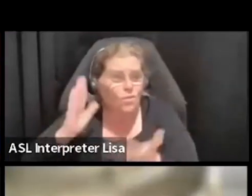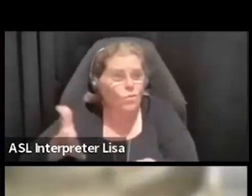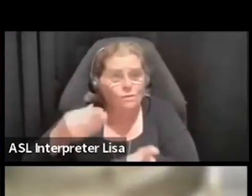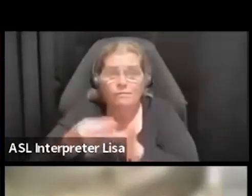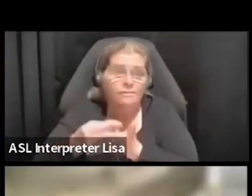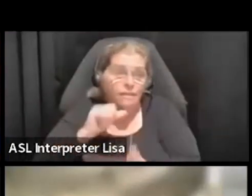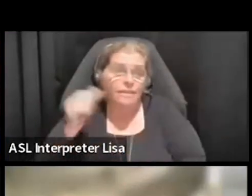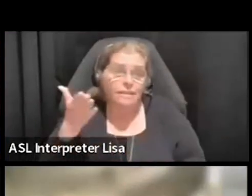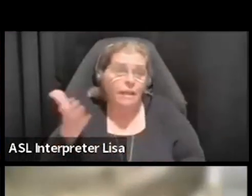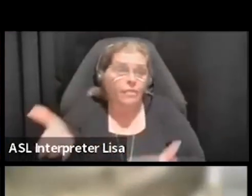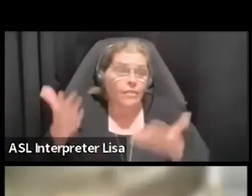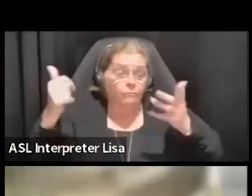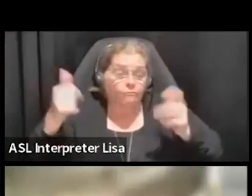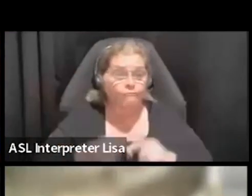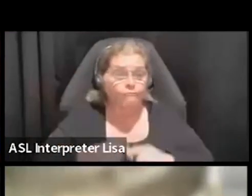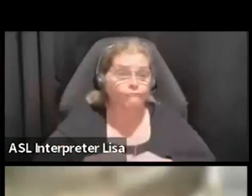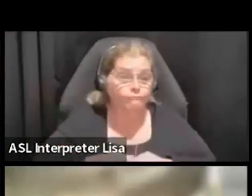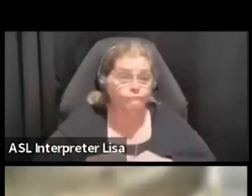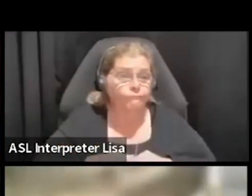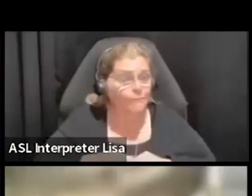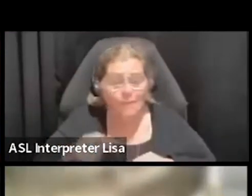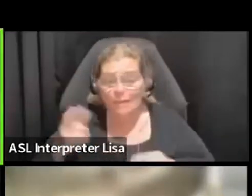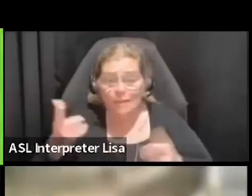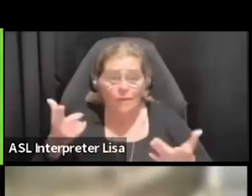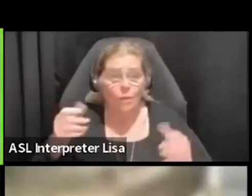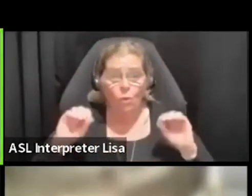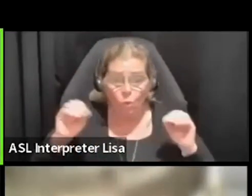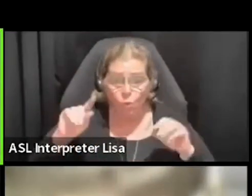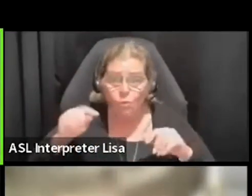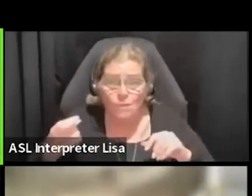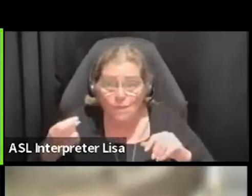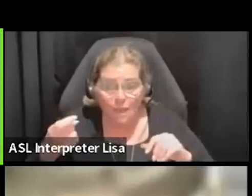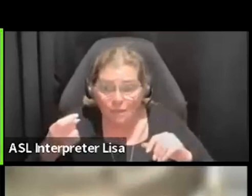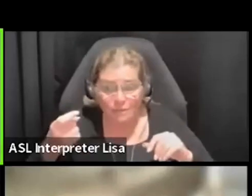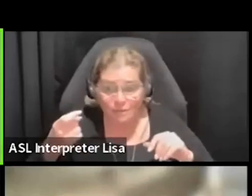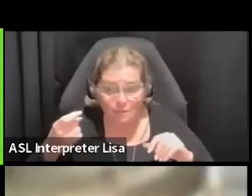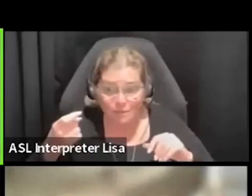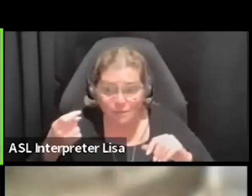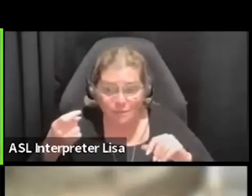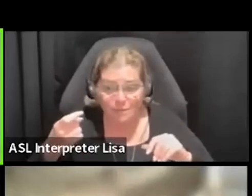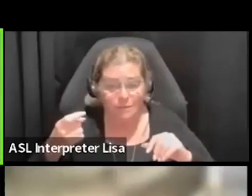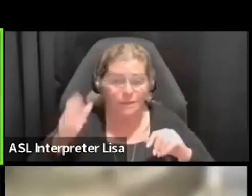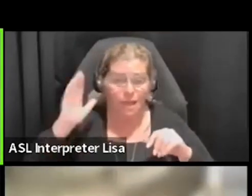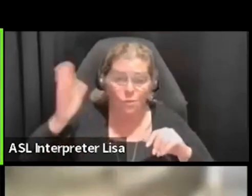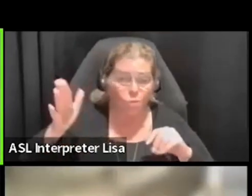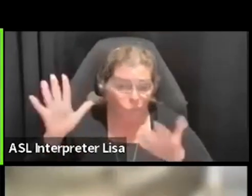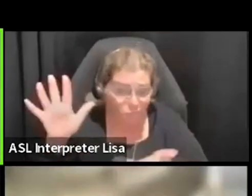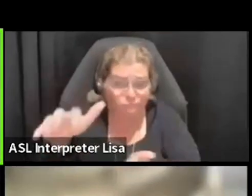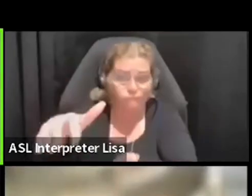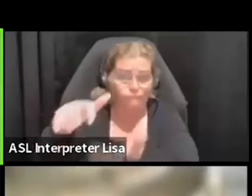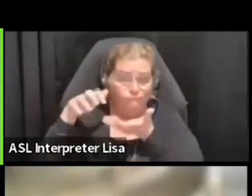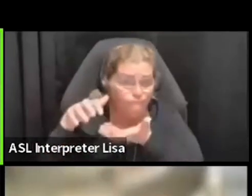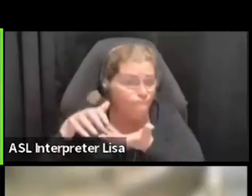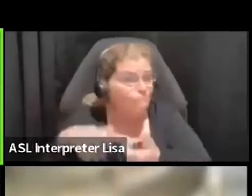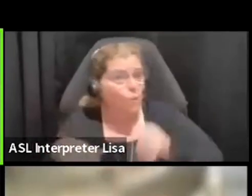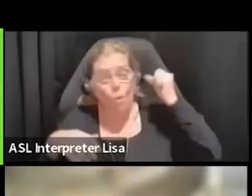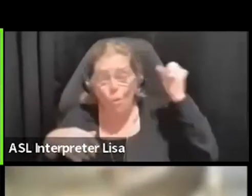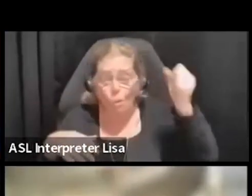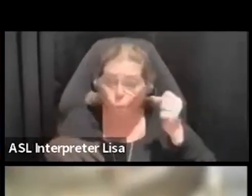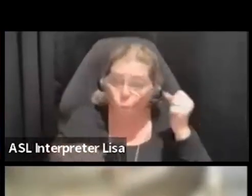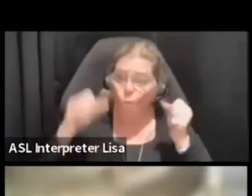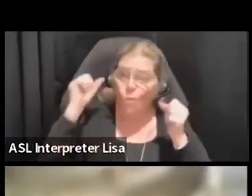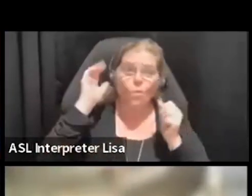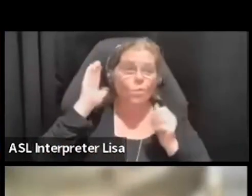they can't match it on their own. There are no taxes that come and help swoop in and say, yeah, we're going to give this right